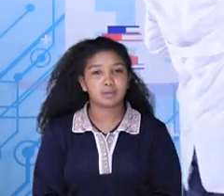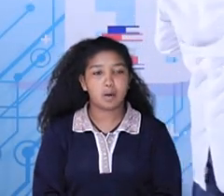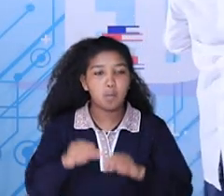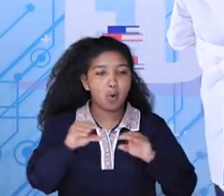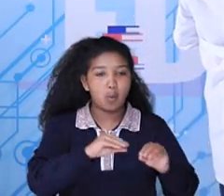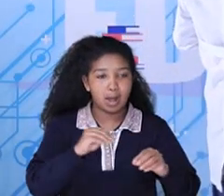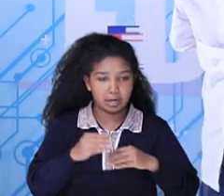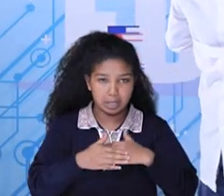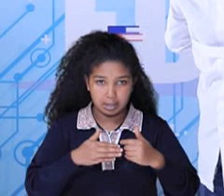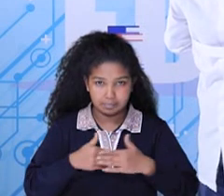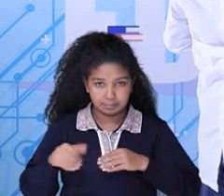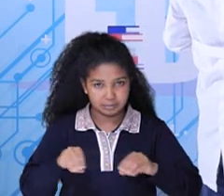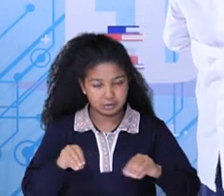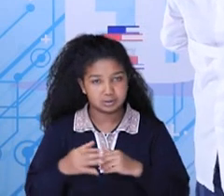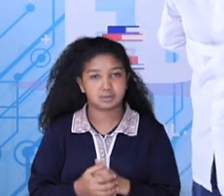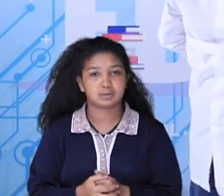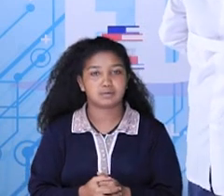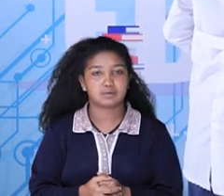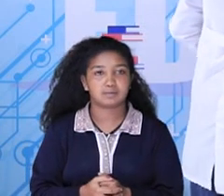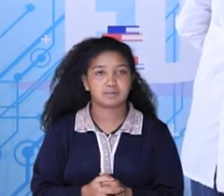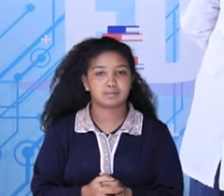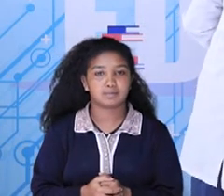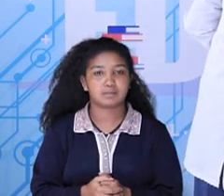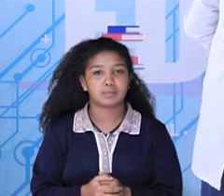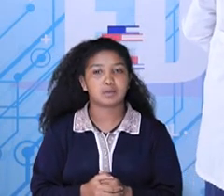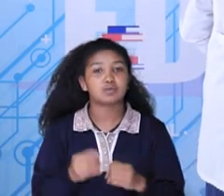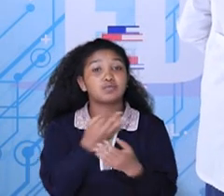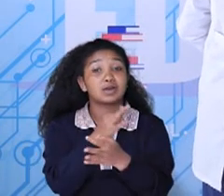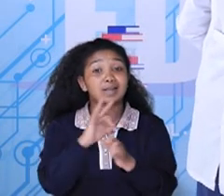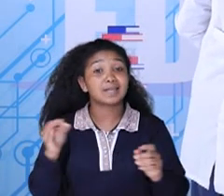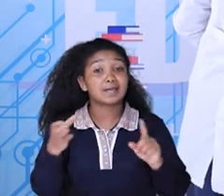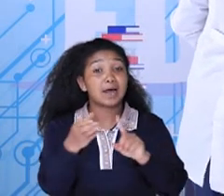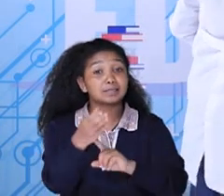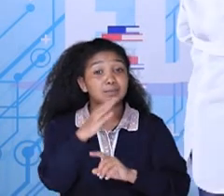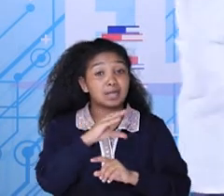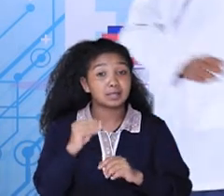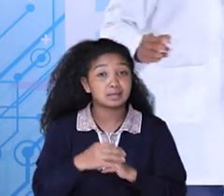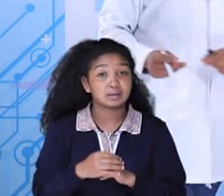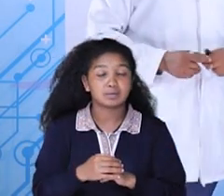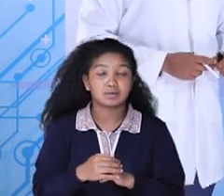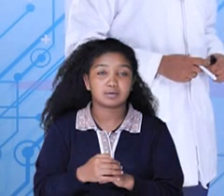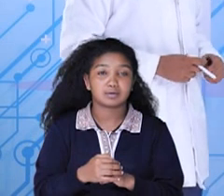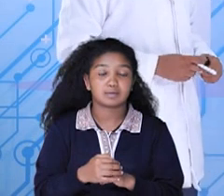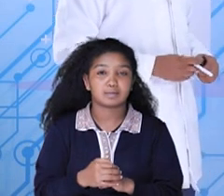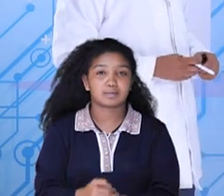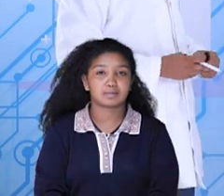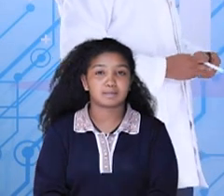Mobile limbs and claws, opposable digits, allow primates to freely grasp and release tree branches.